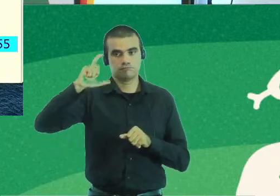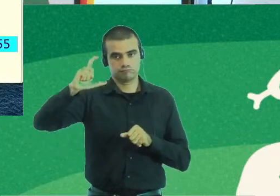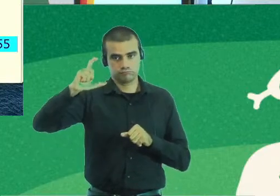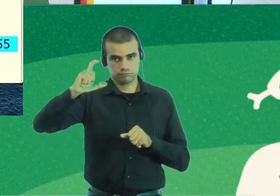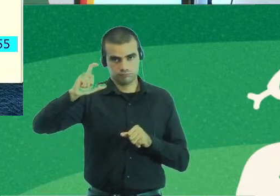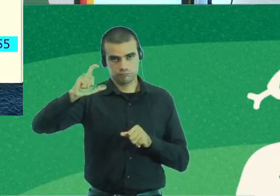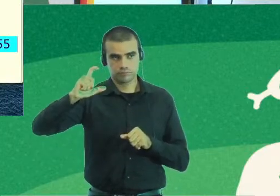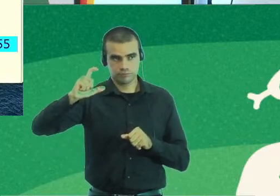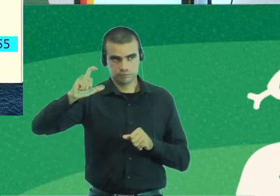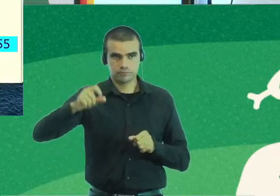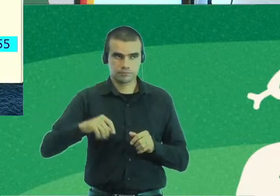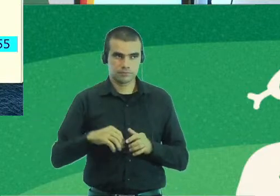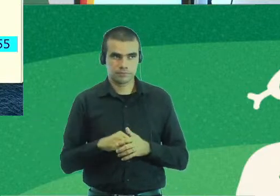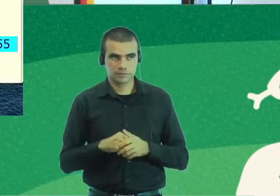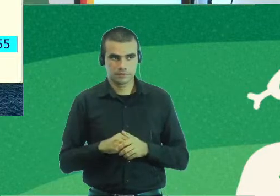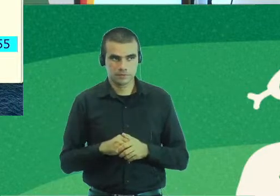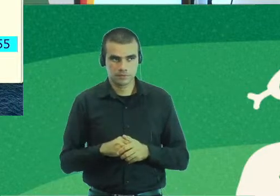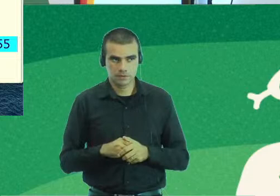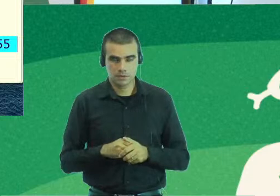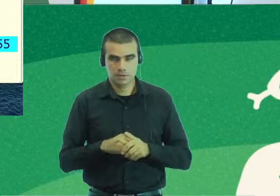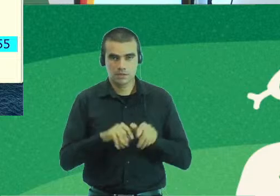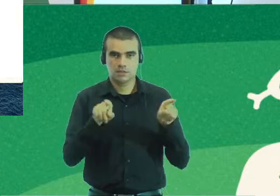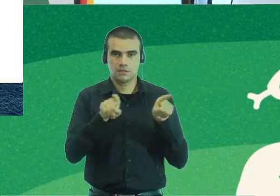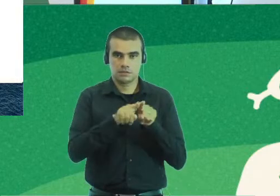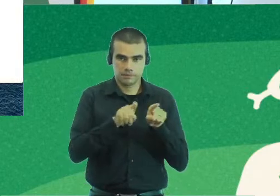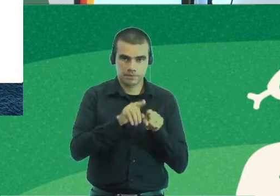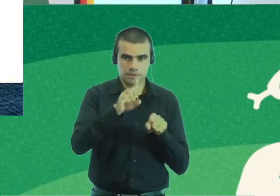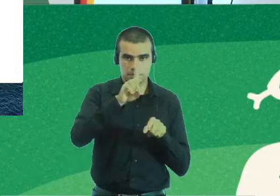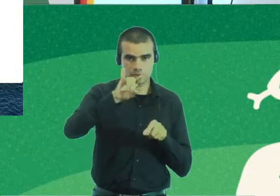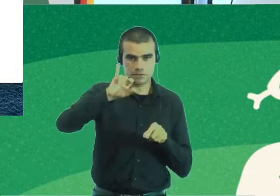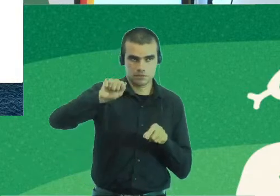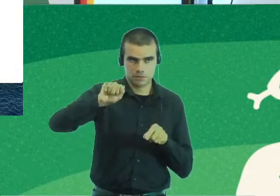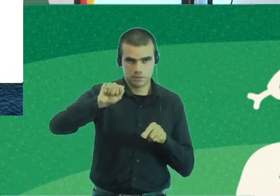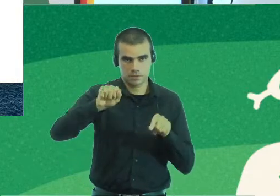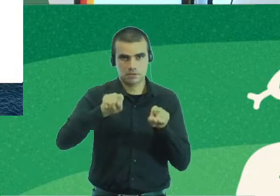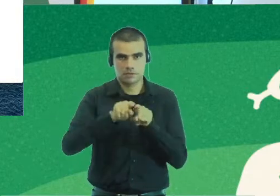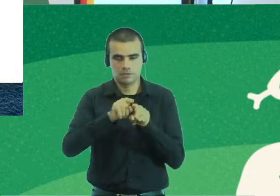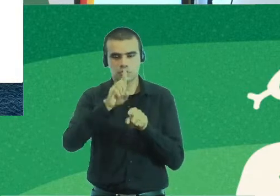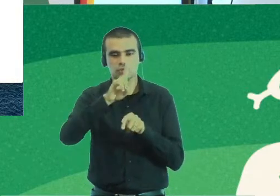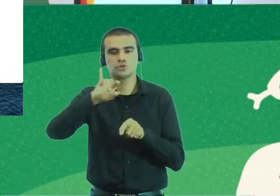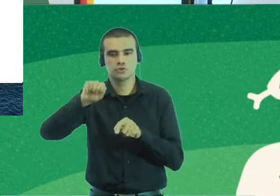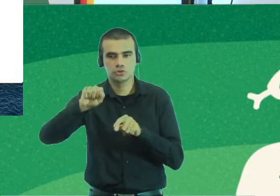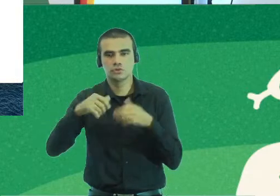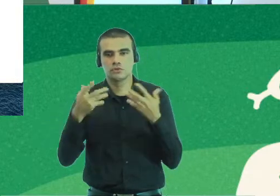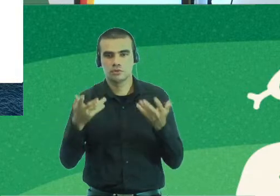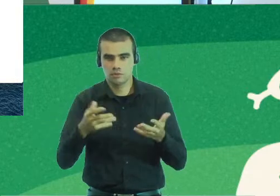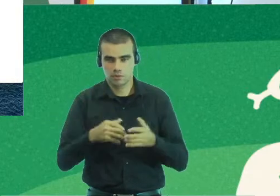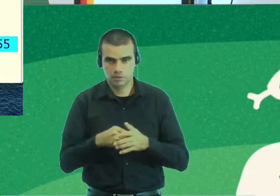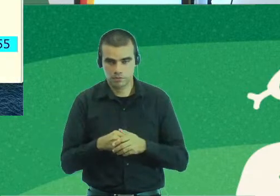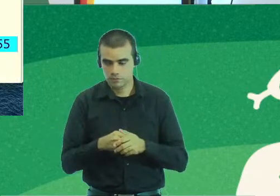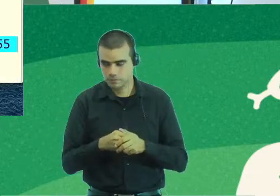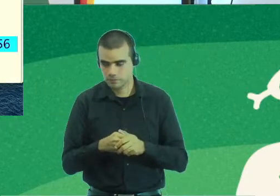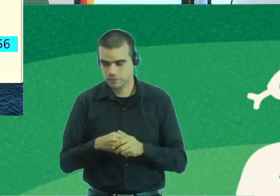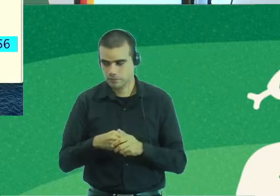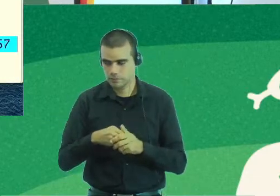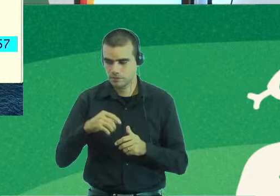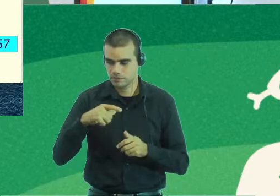then the day, so that day will be right here, so just a capital